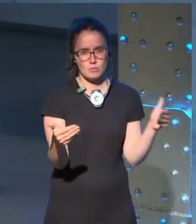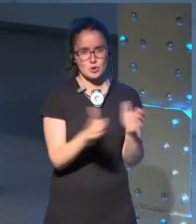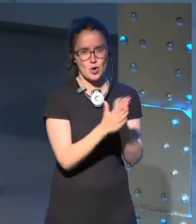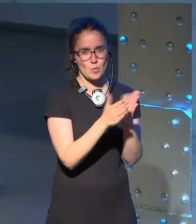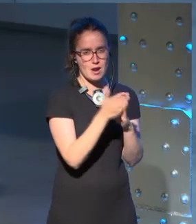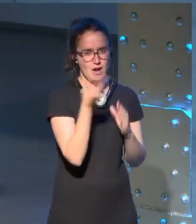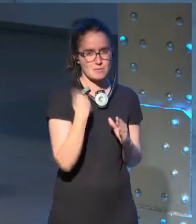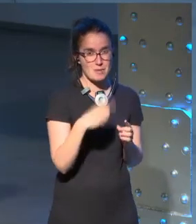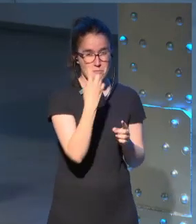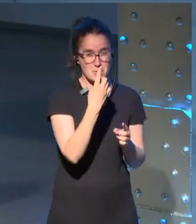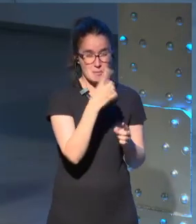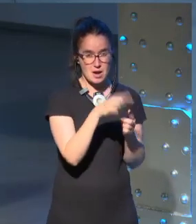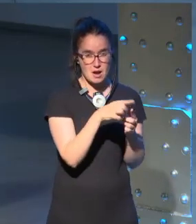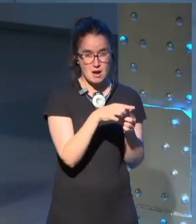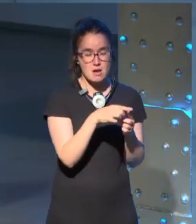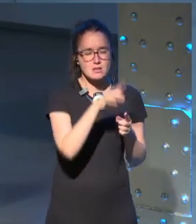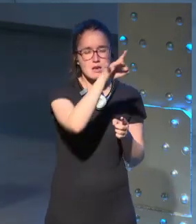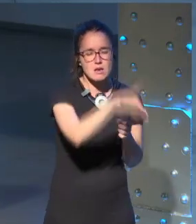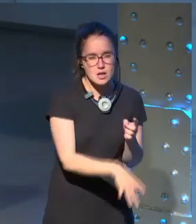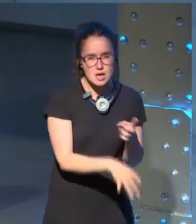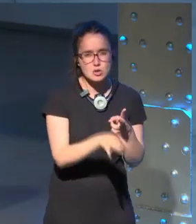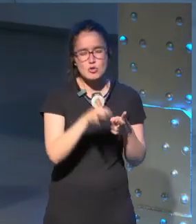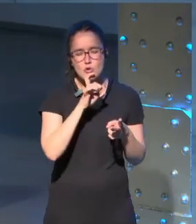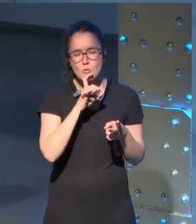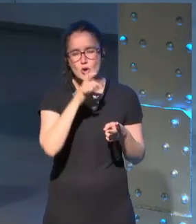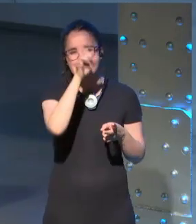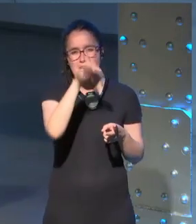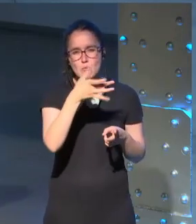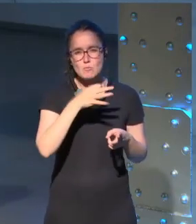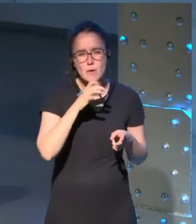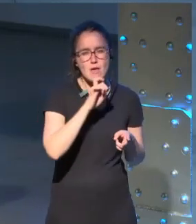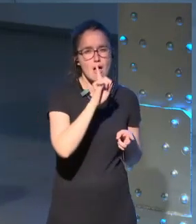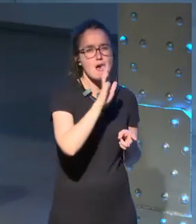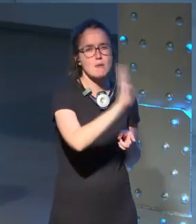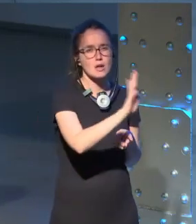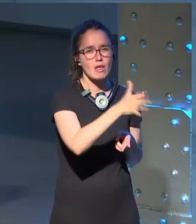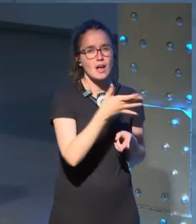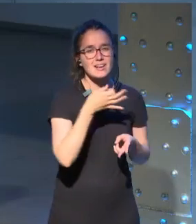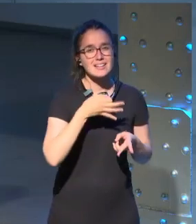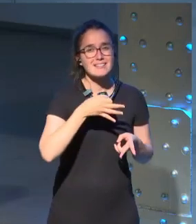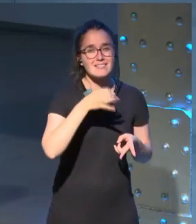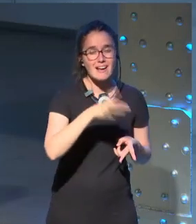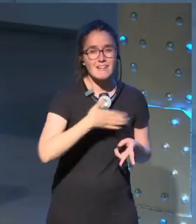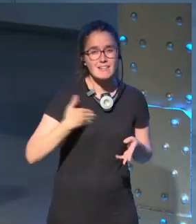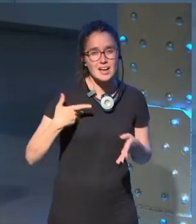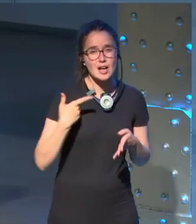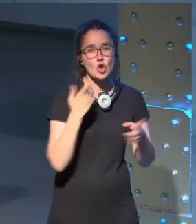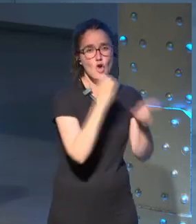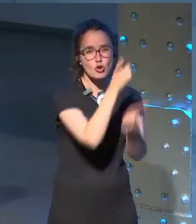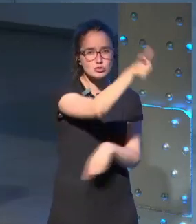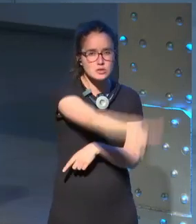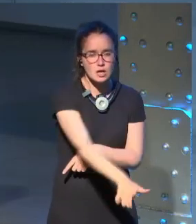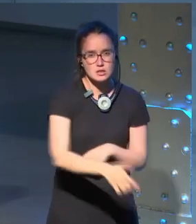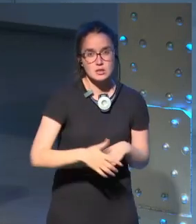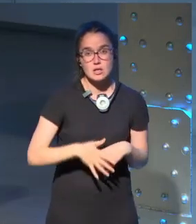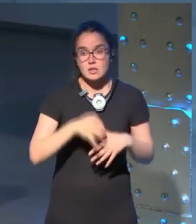would attack him in that way and want to harm him in that way? Okay. So now we got to